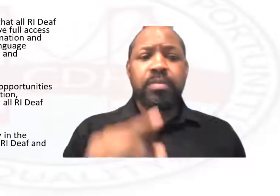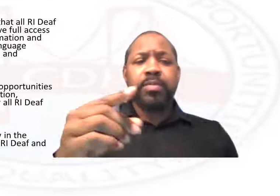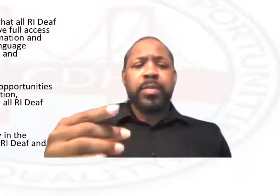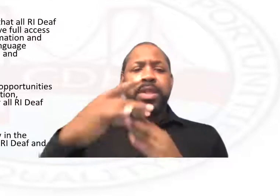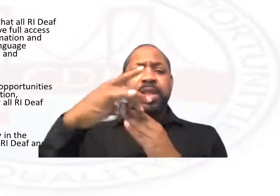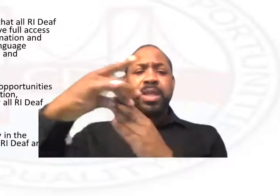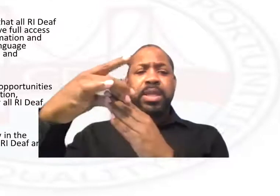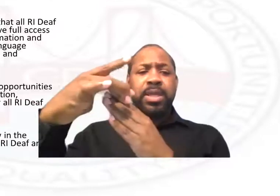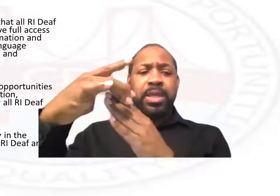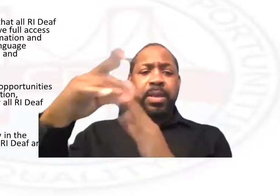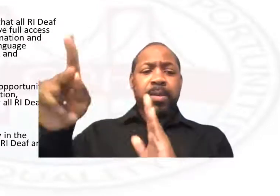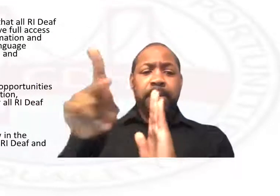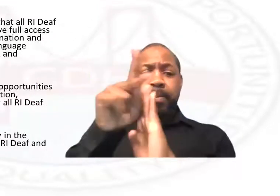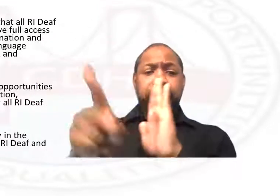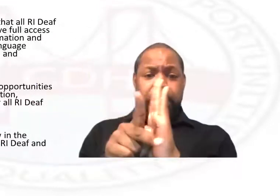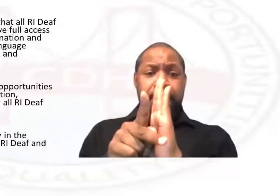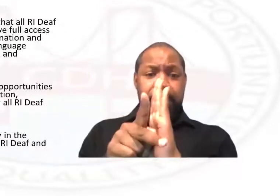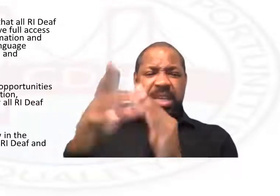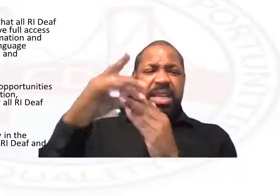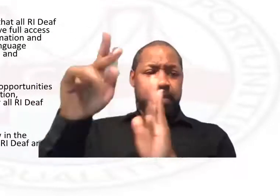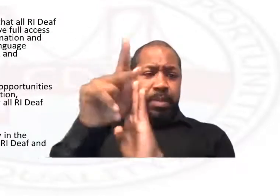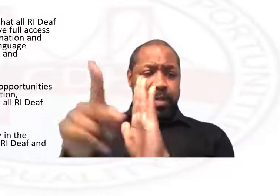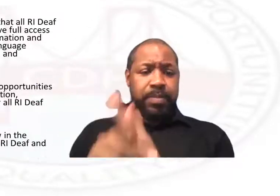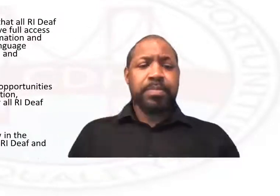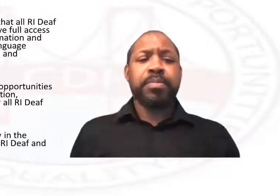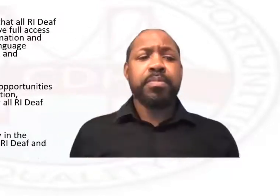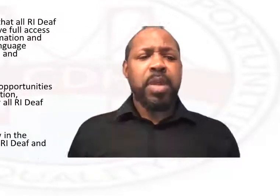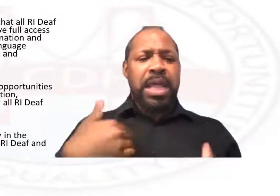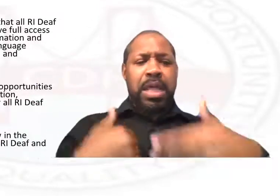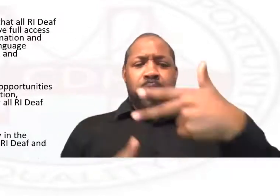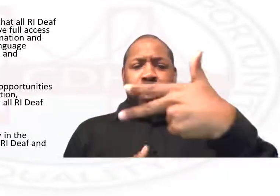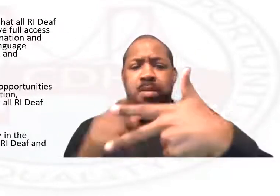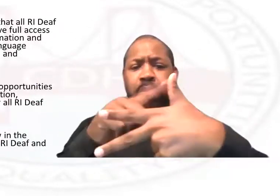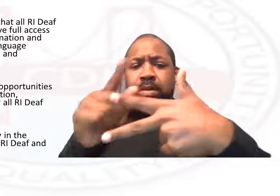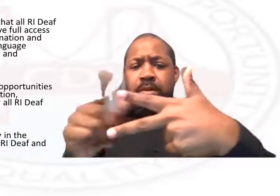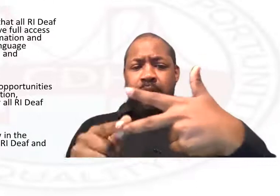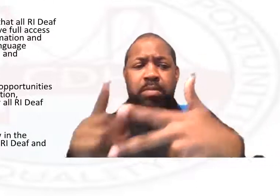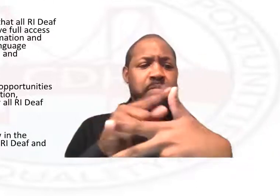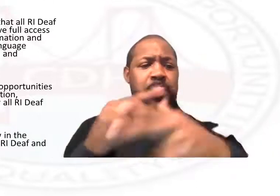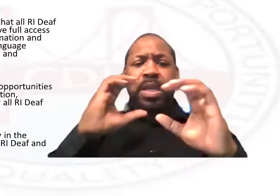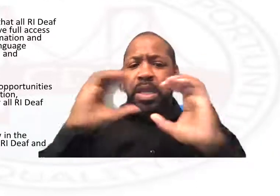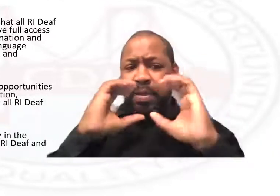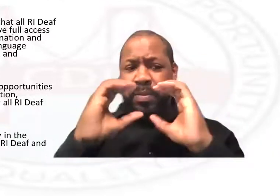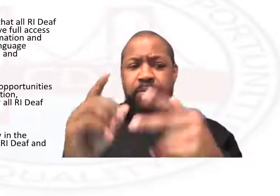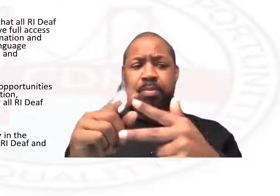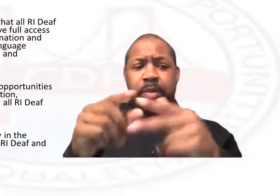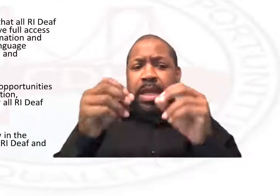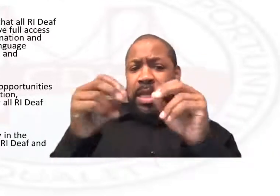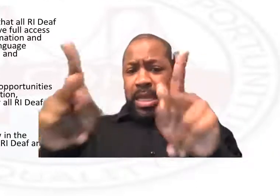We provide resources and advocacy throughout Rhode Island. So we have the guiding principles, and there are